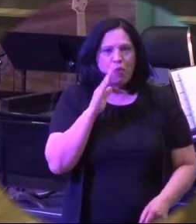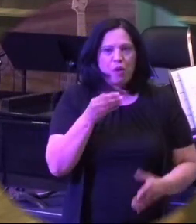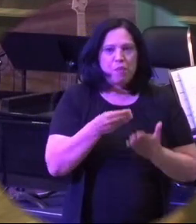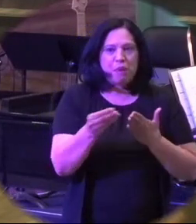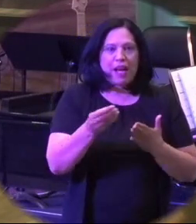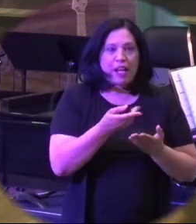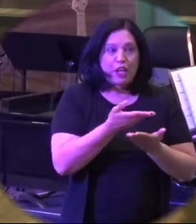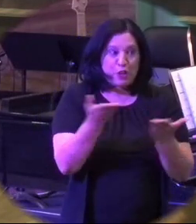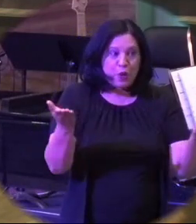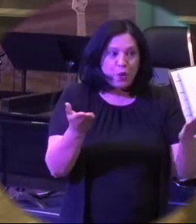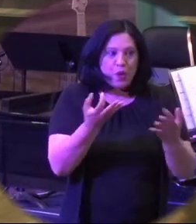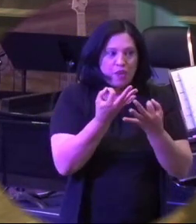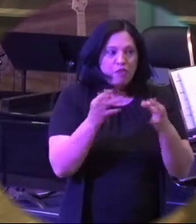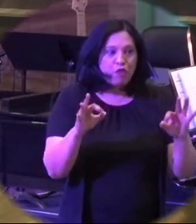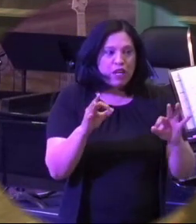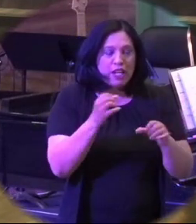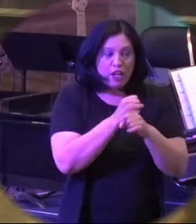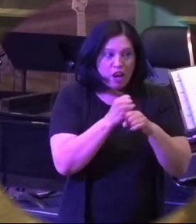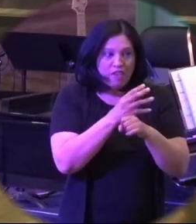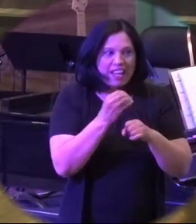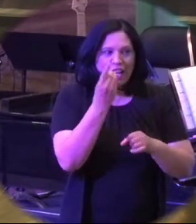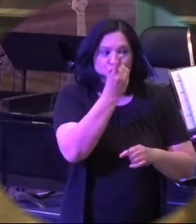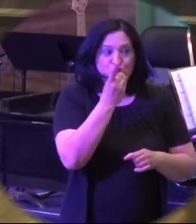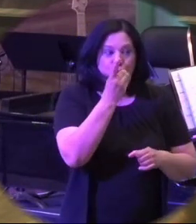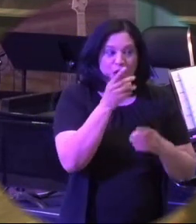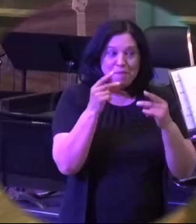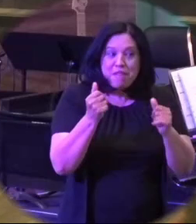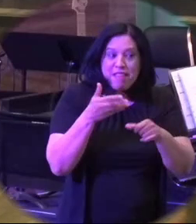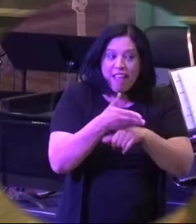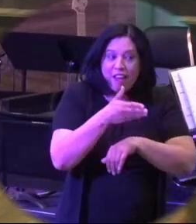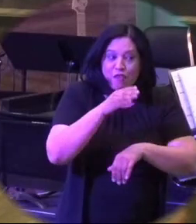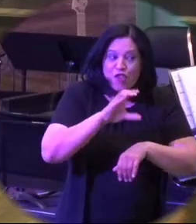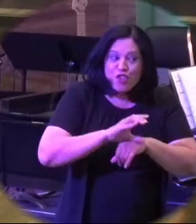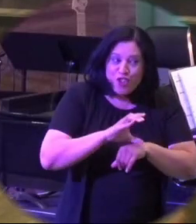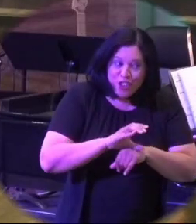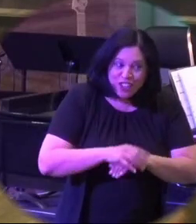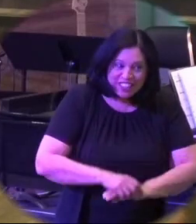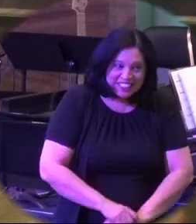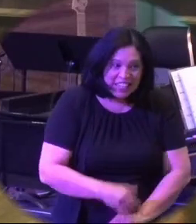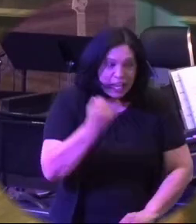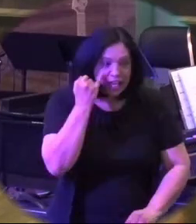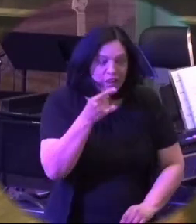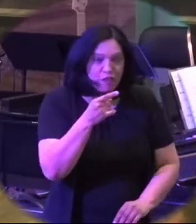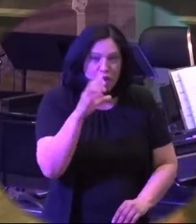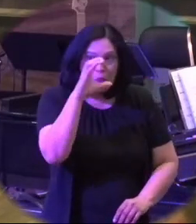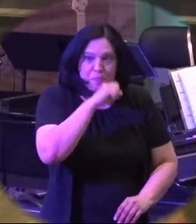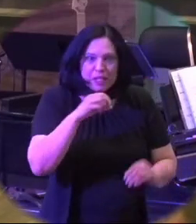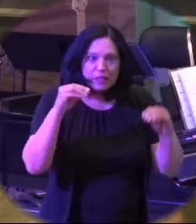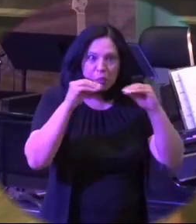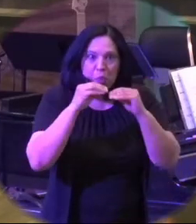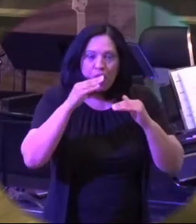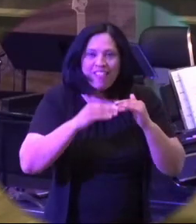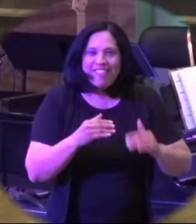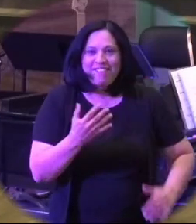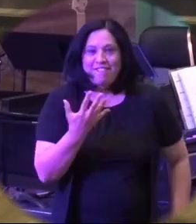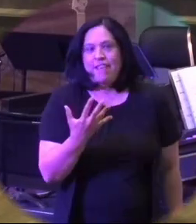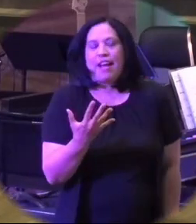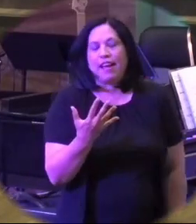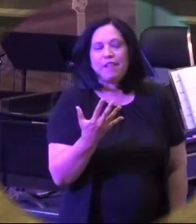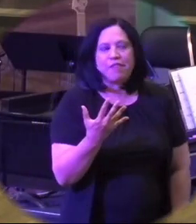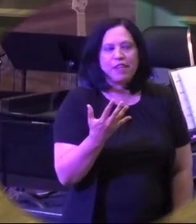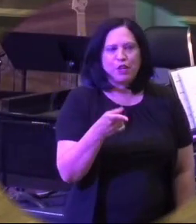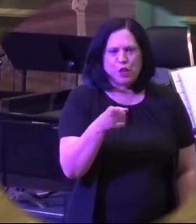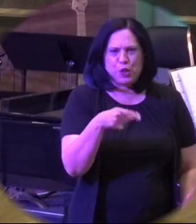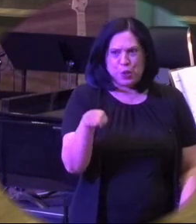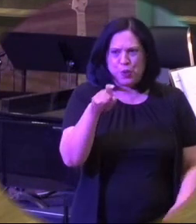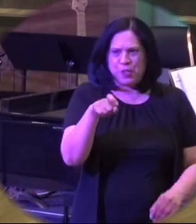buy you a free coffee and donut this morning right after church. And if you miss more than 5, you need